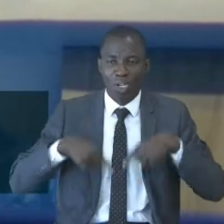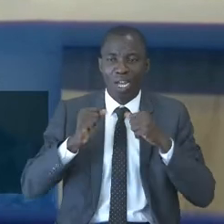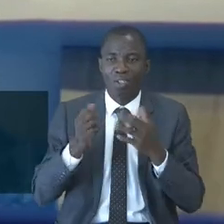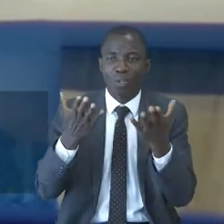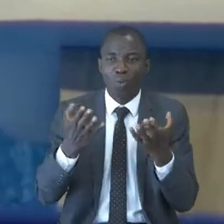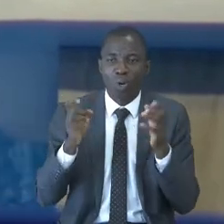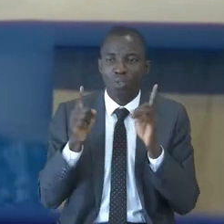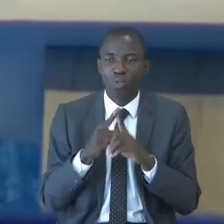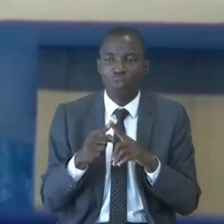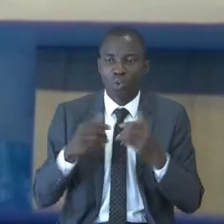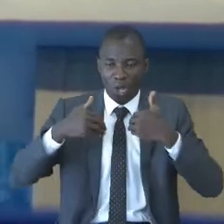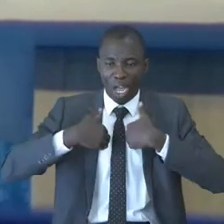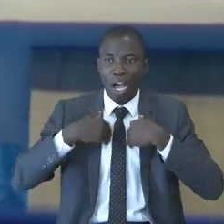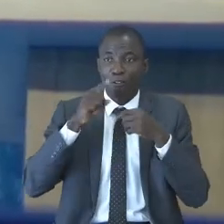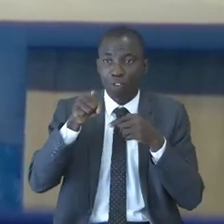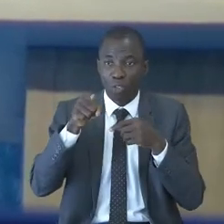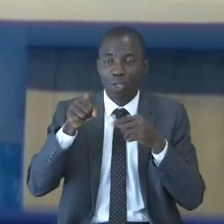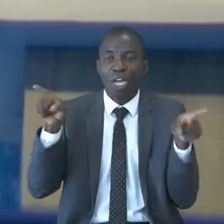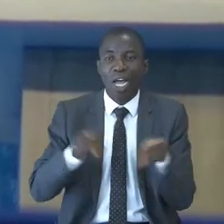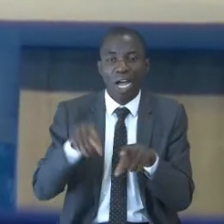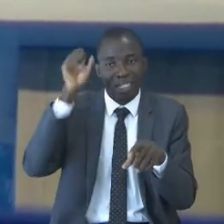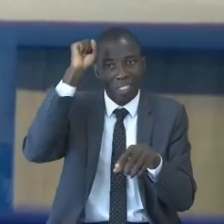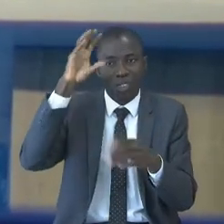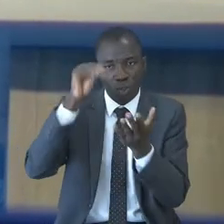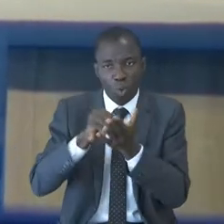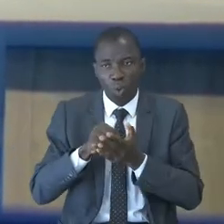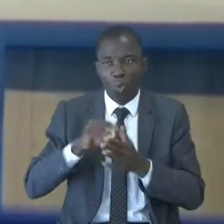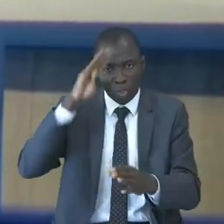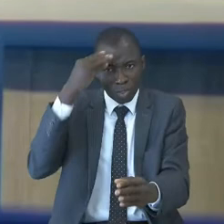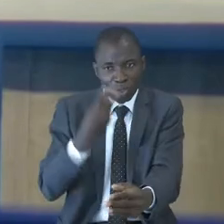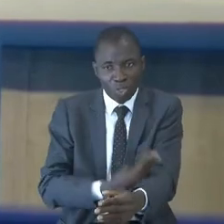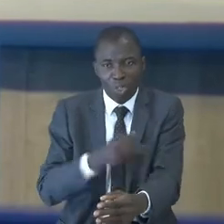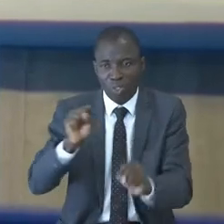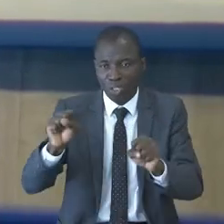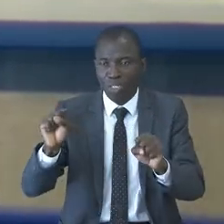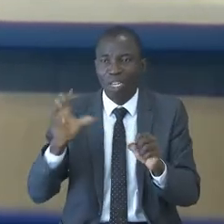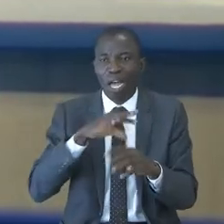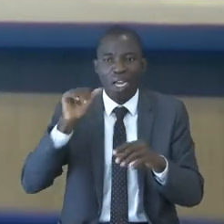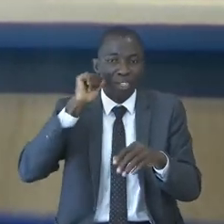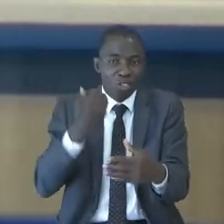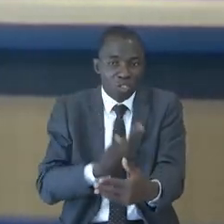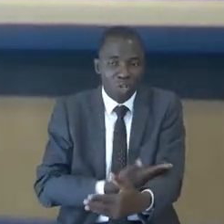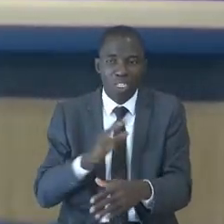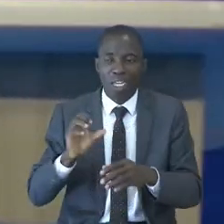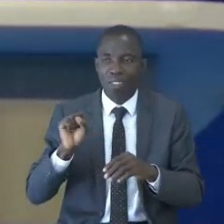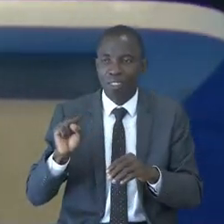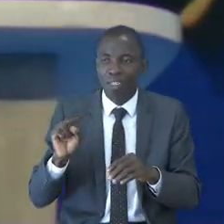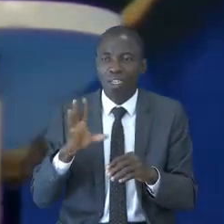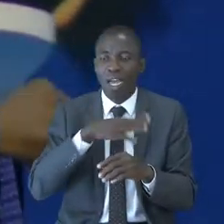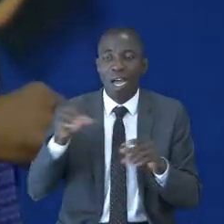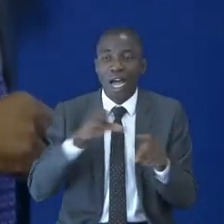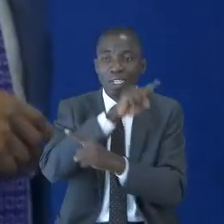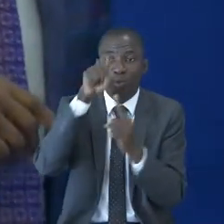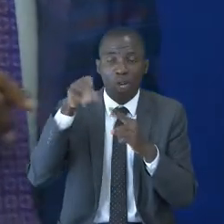have you as his own son, as his own daughter. And when he